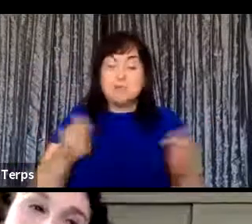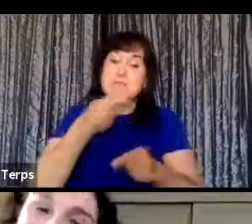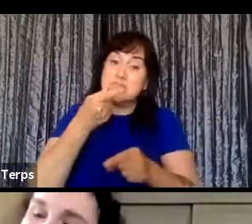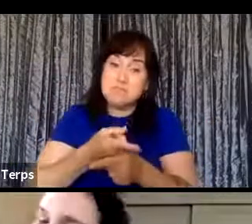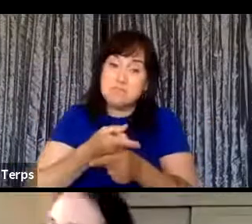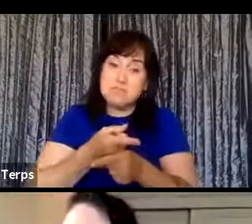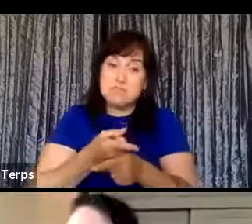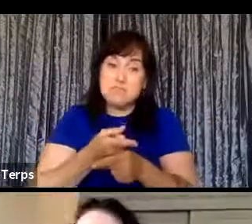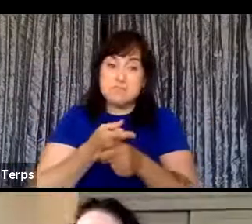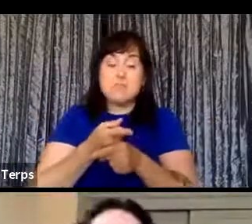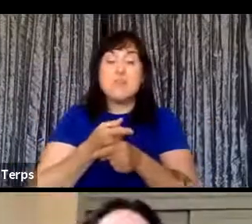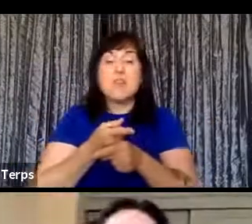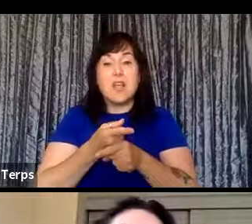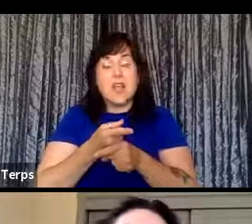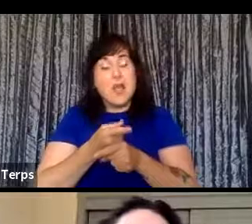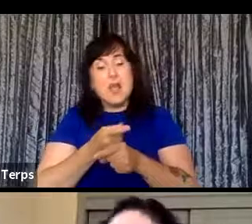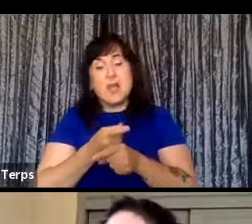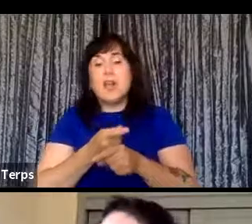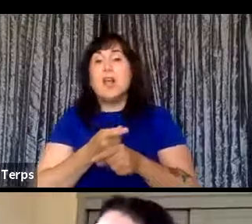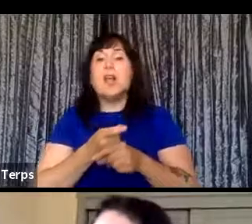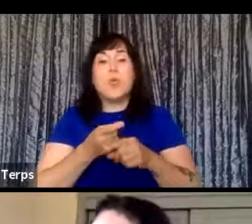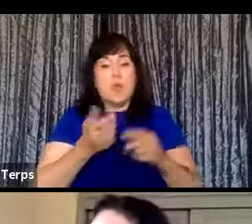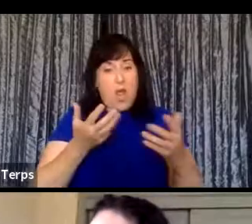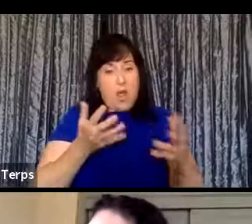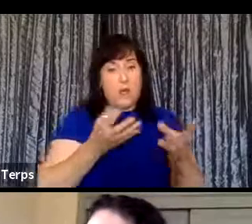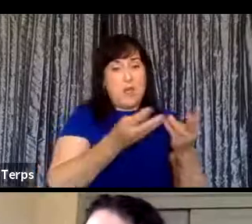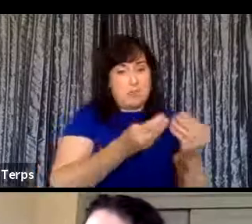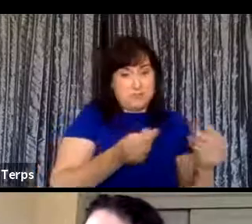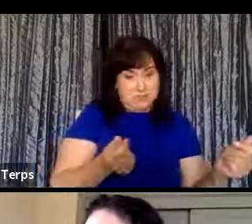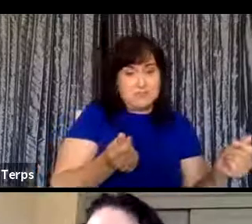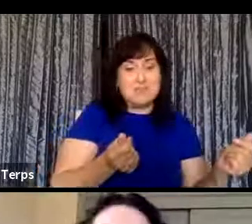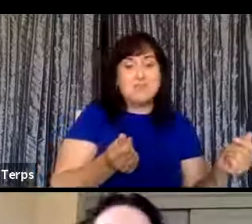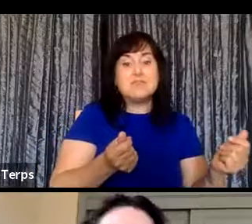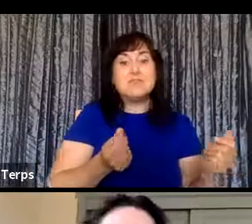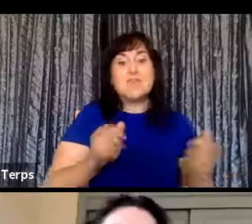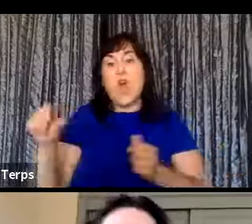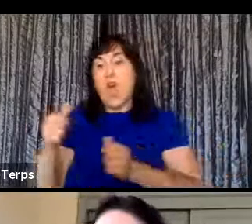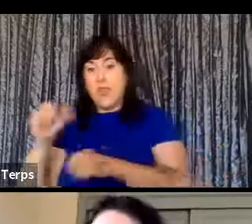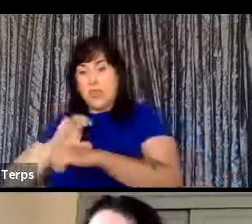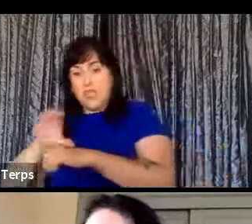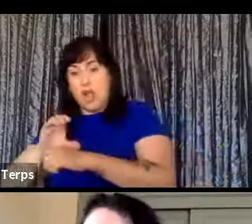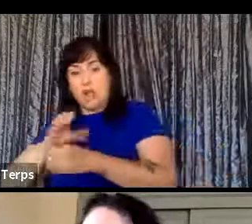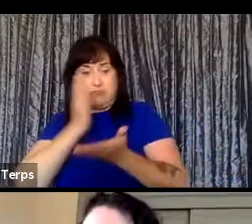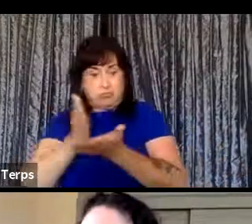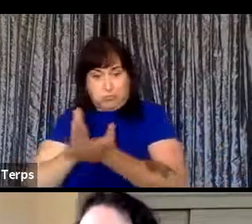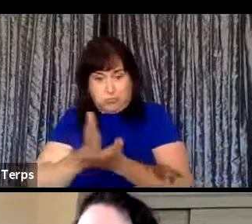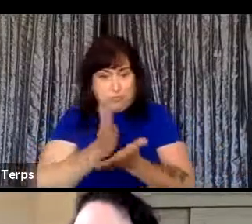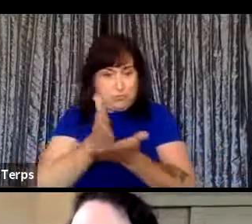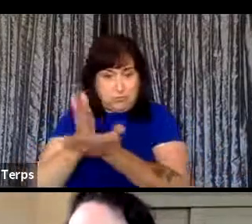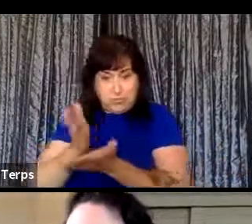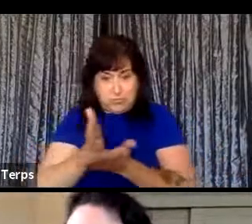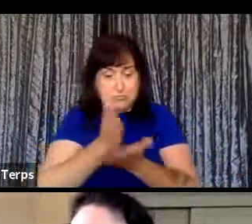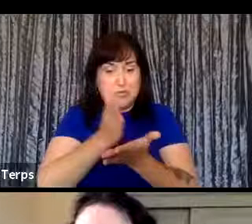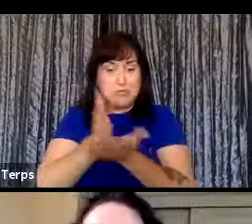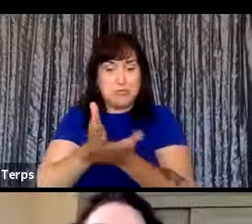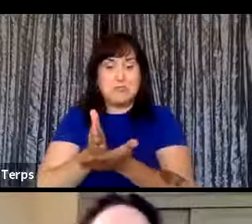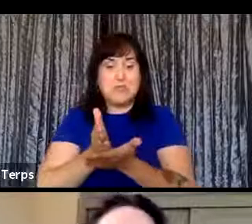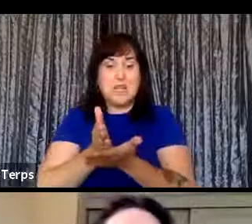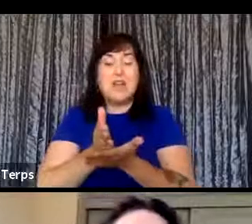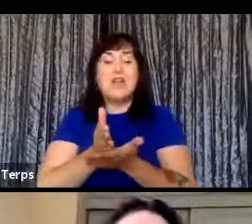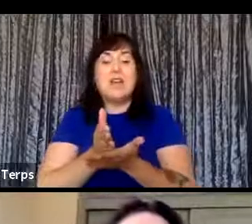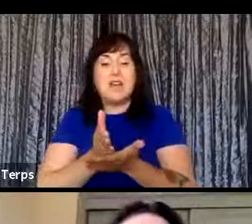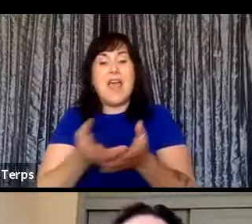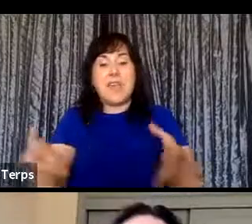taken perfectly good chocolate, melted it. We're getting some more perfectly good chocolate, chopping it up to then melt it, okay? To